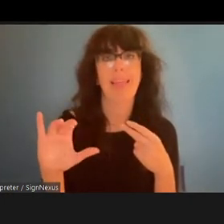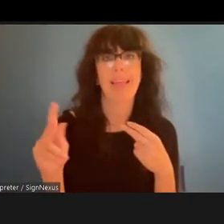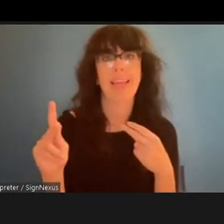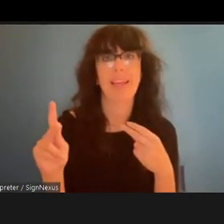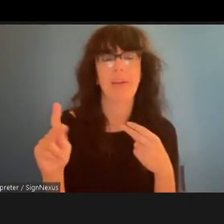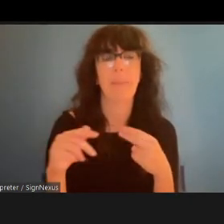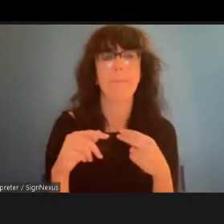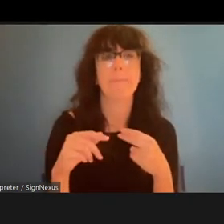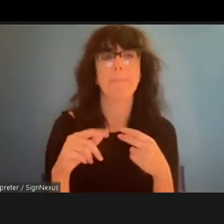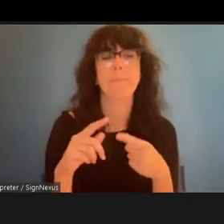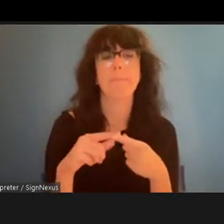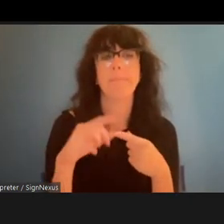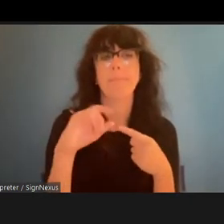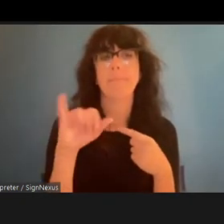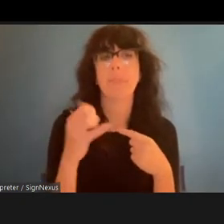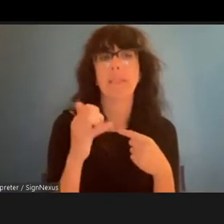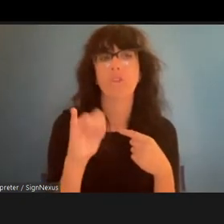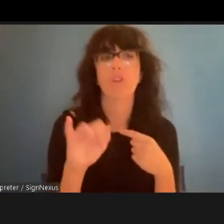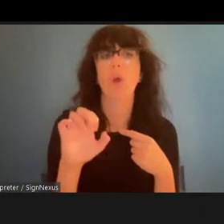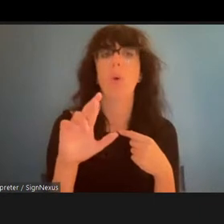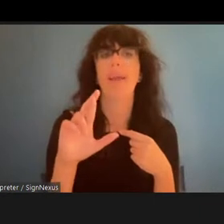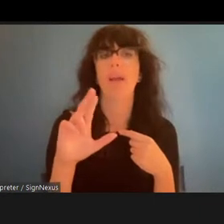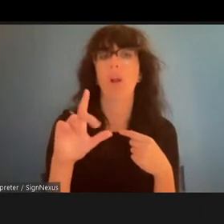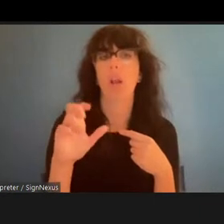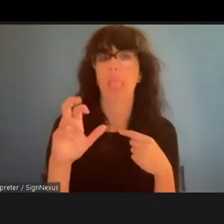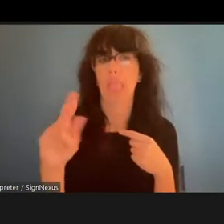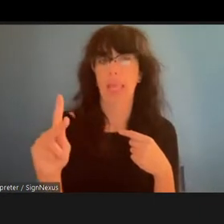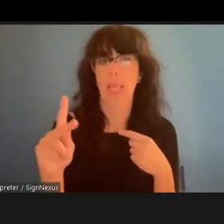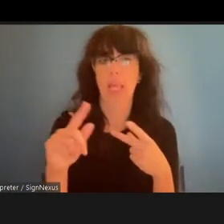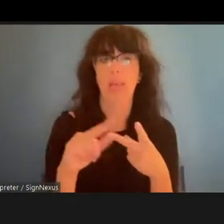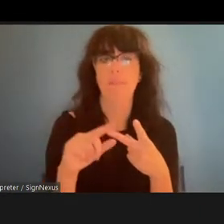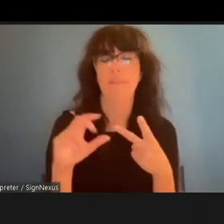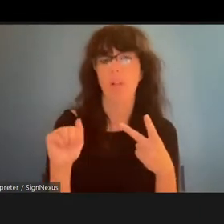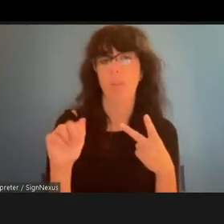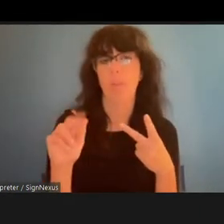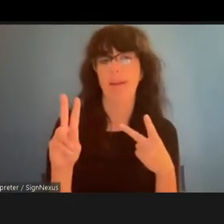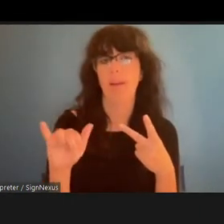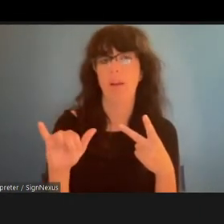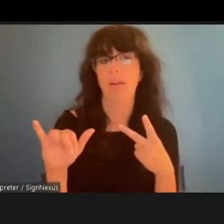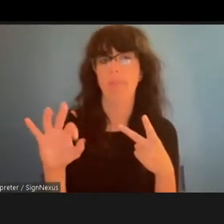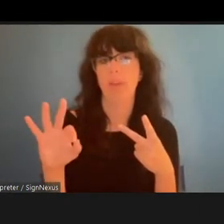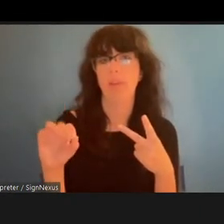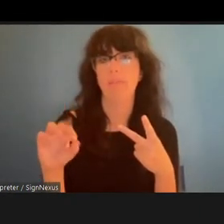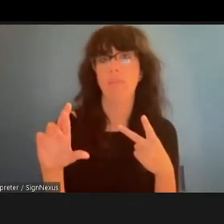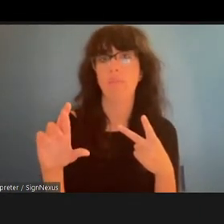the next speaker is jay ehrlich followed by avi bortnick